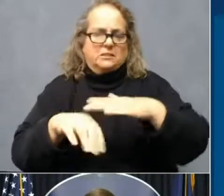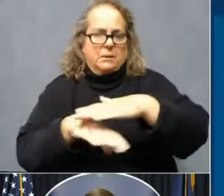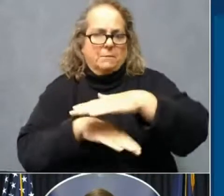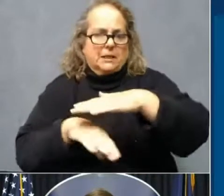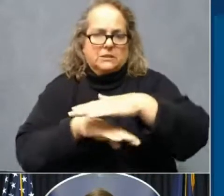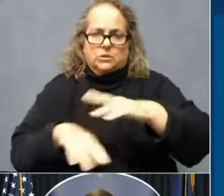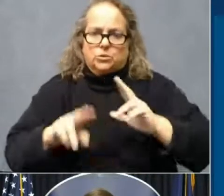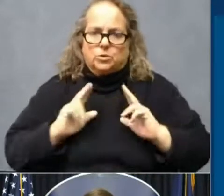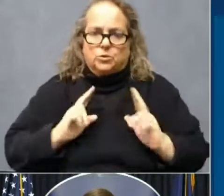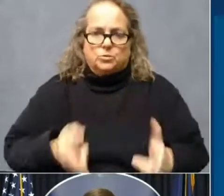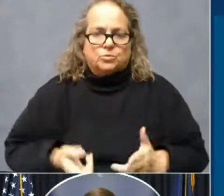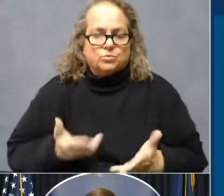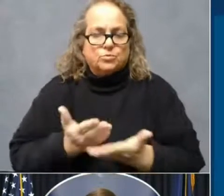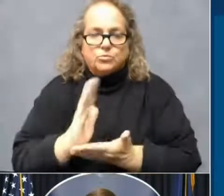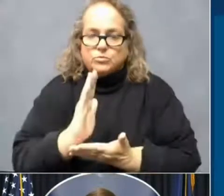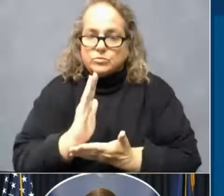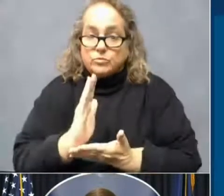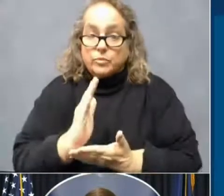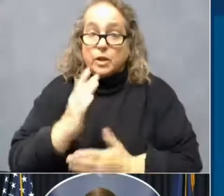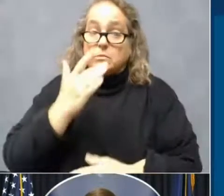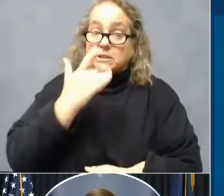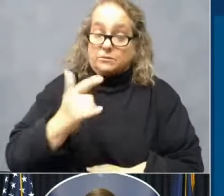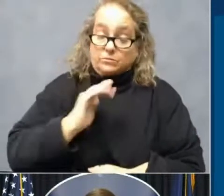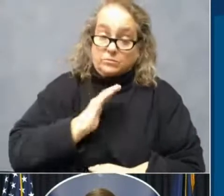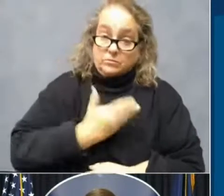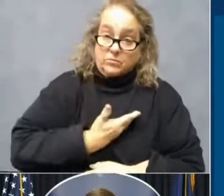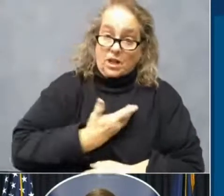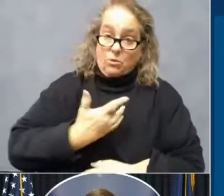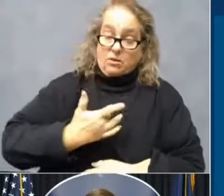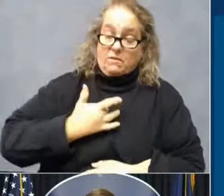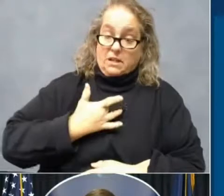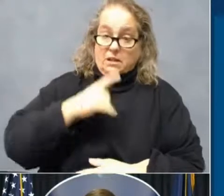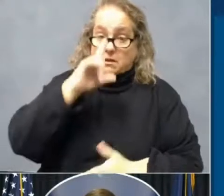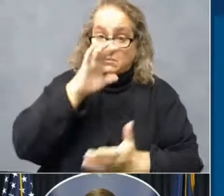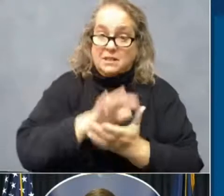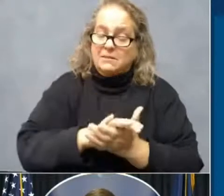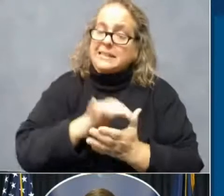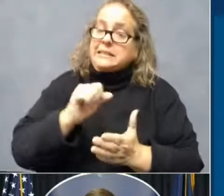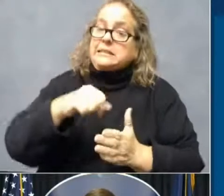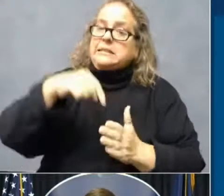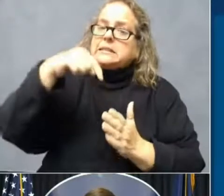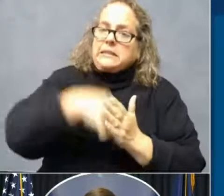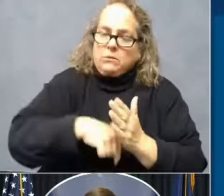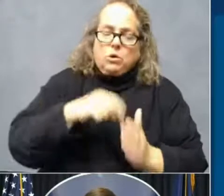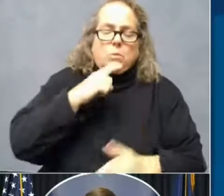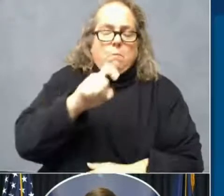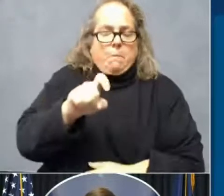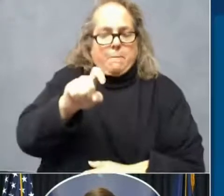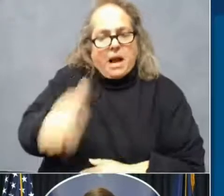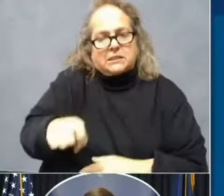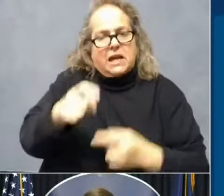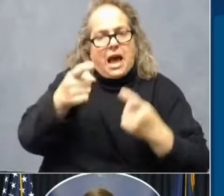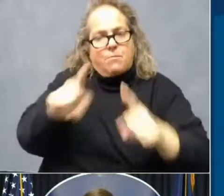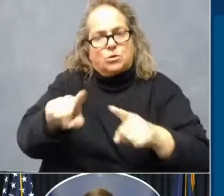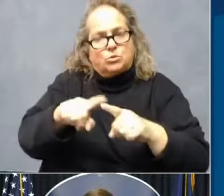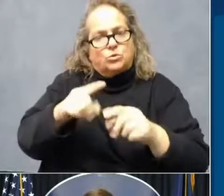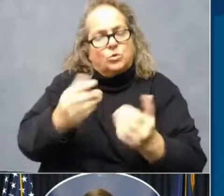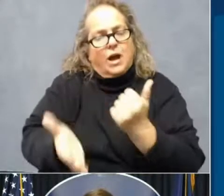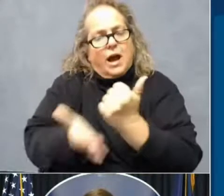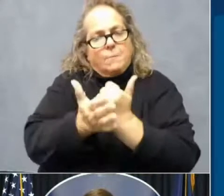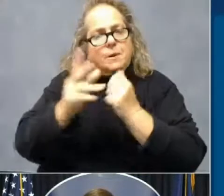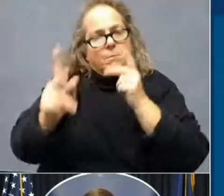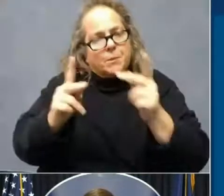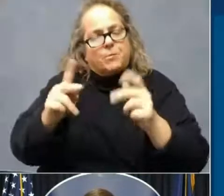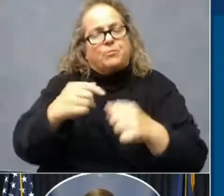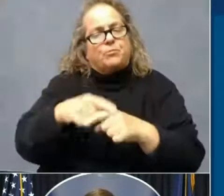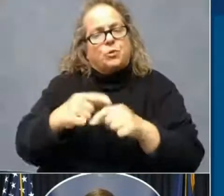belief runs this deeply, we remain committed to working quickly and diligently to connecting as many Kentuckians as possible